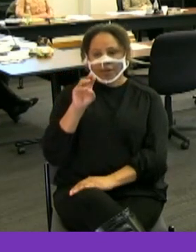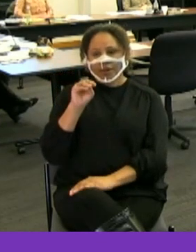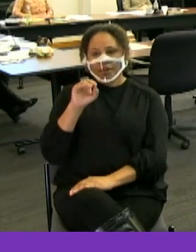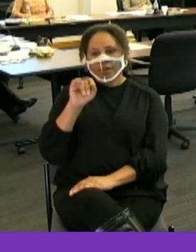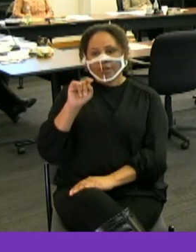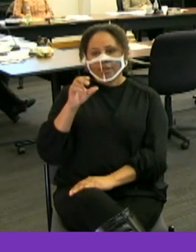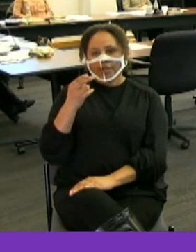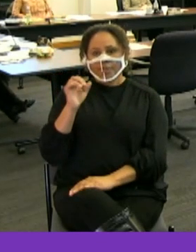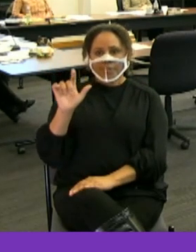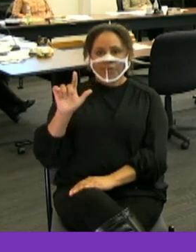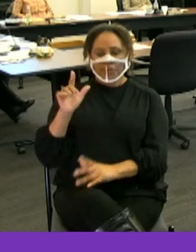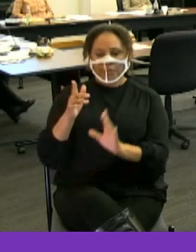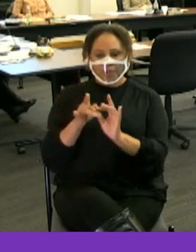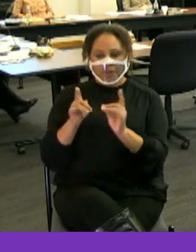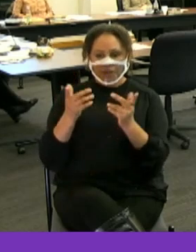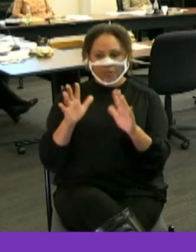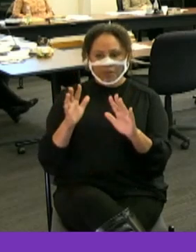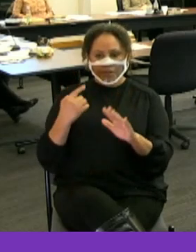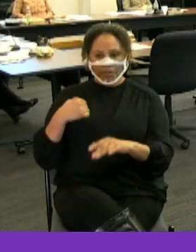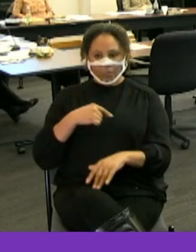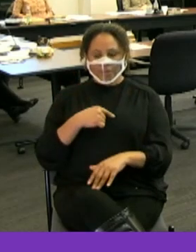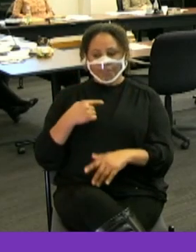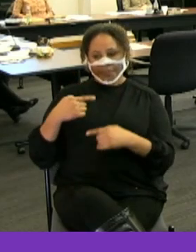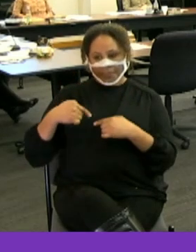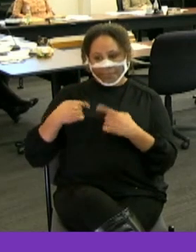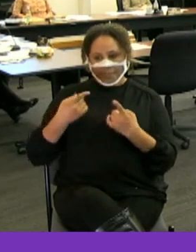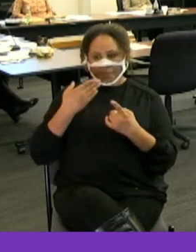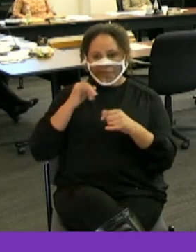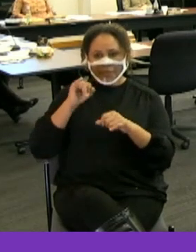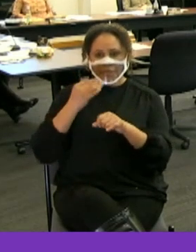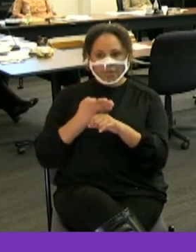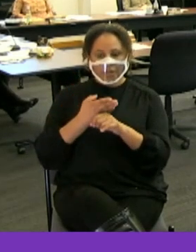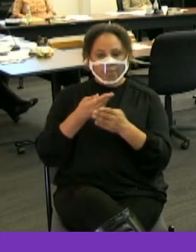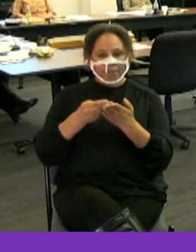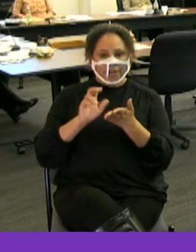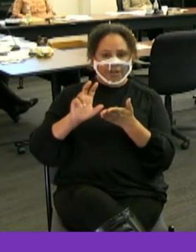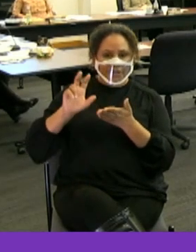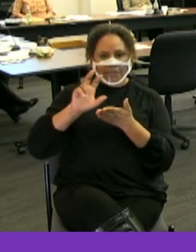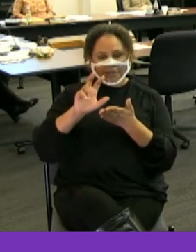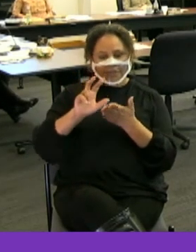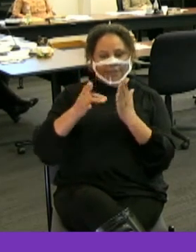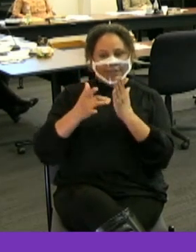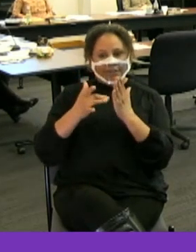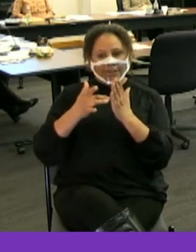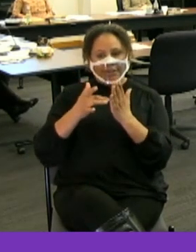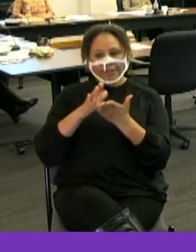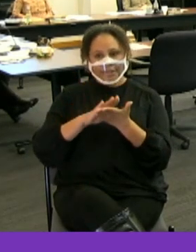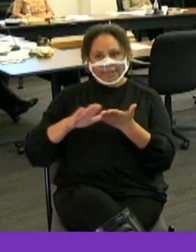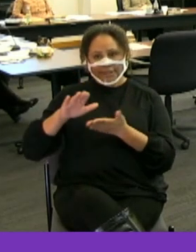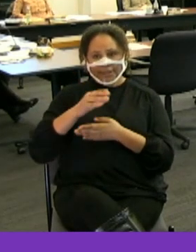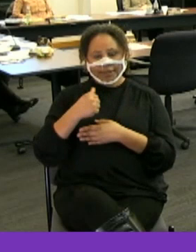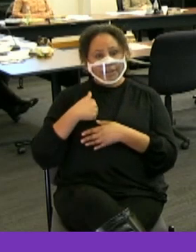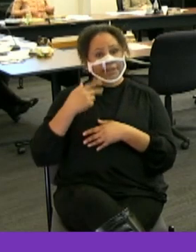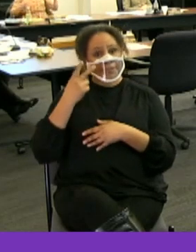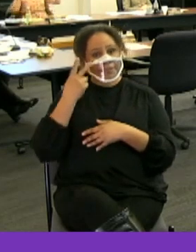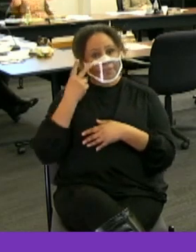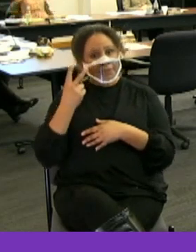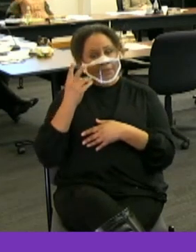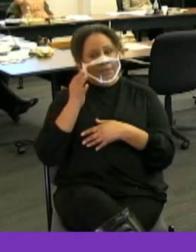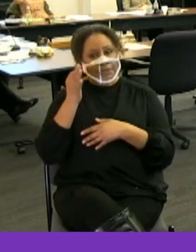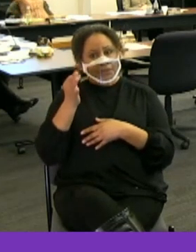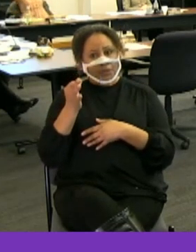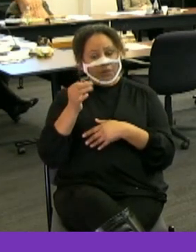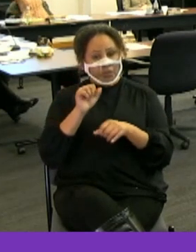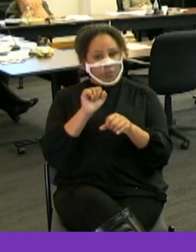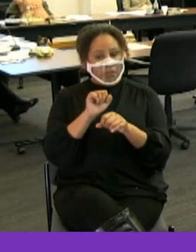good job investing in technology at the college. And I see in the near future with Workday and other initiatives,